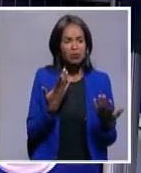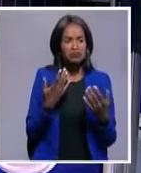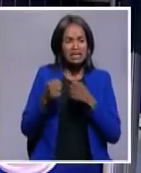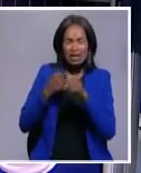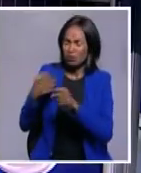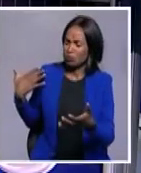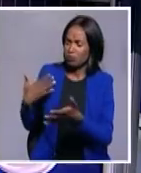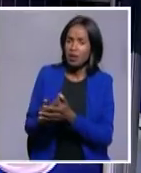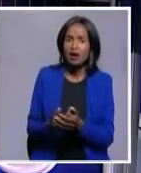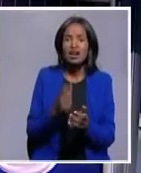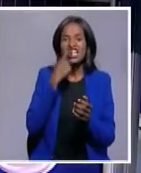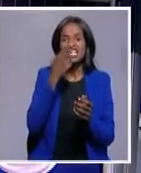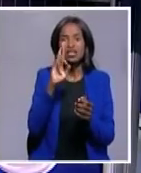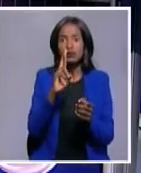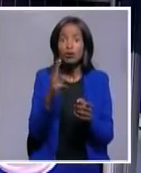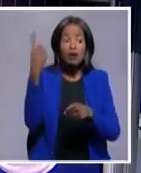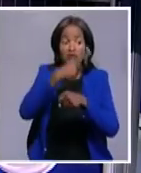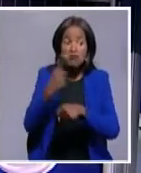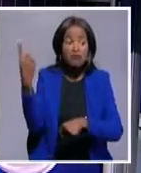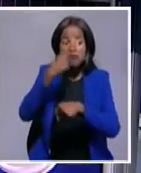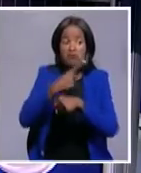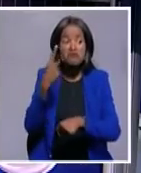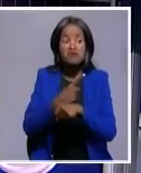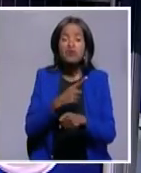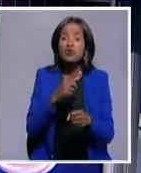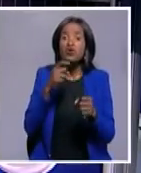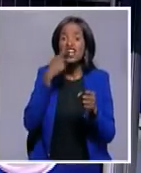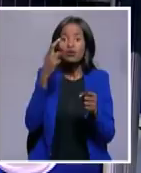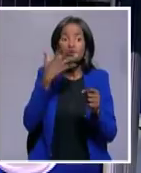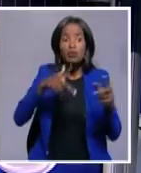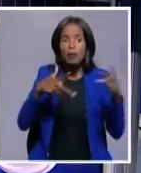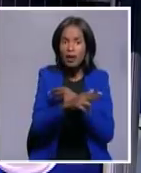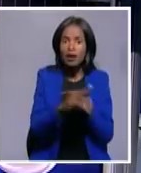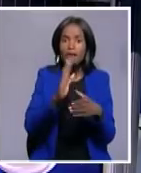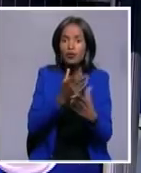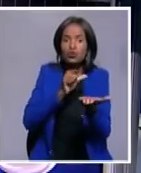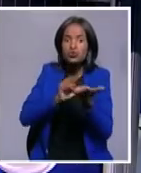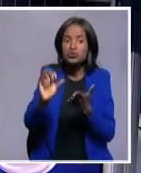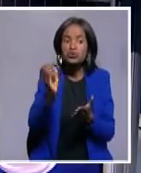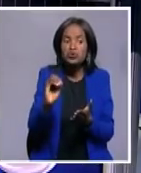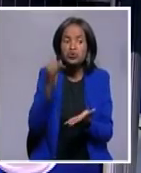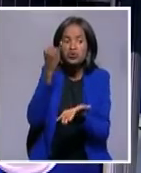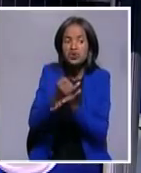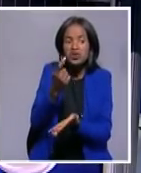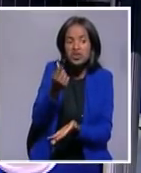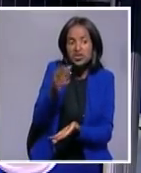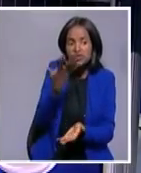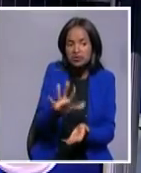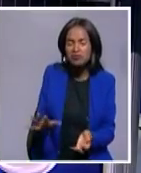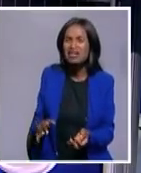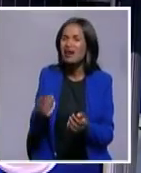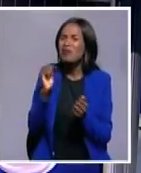For years now, Rundu has been going for days without water due to non-payment. Can you perhaps just shed some light on the background as to